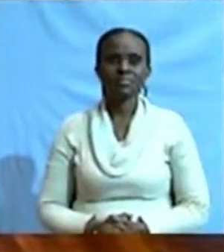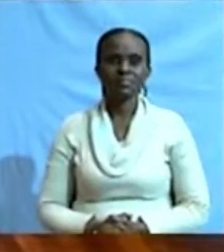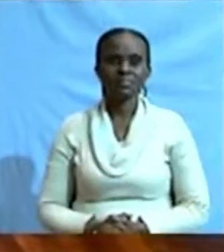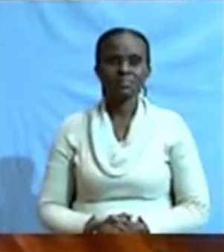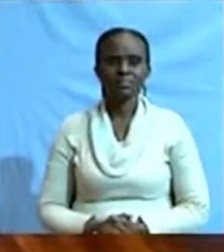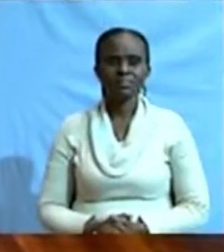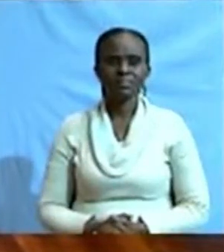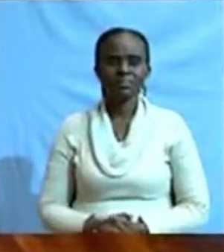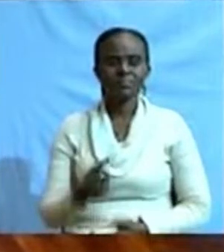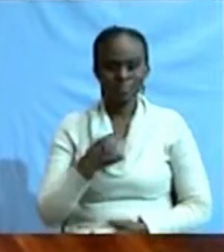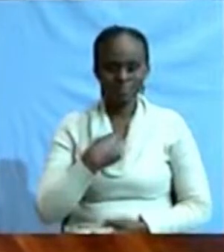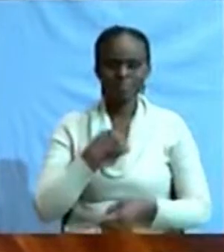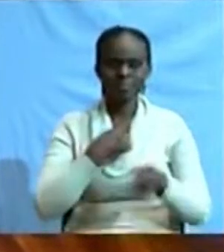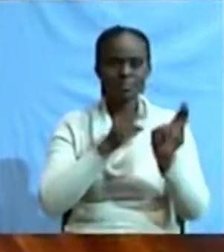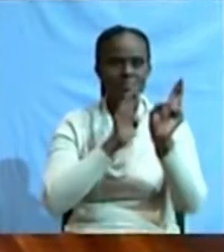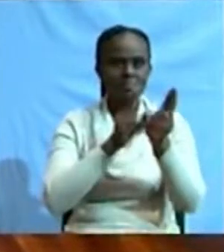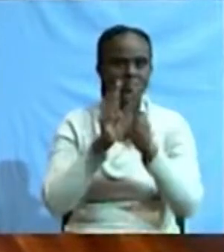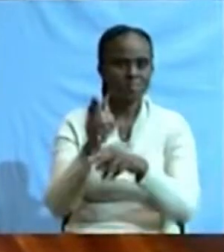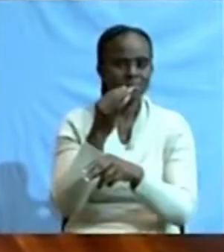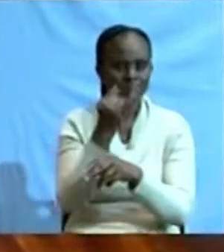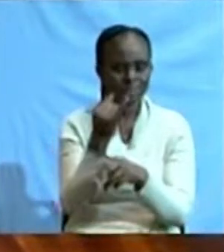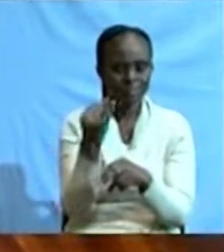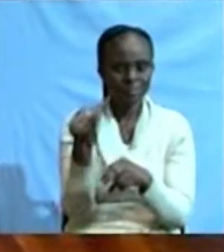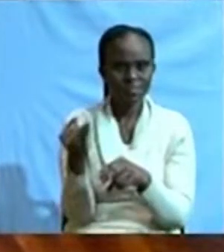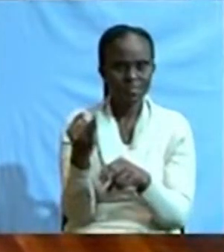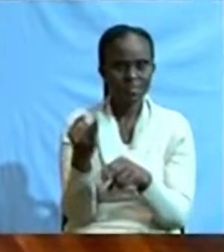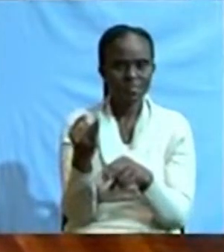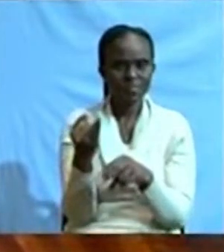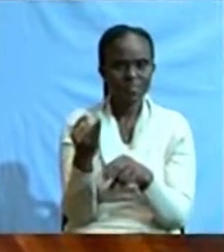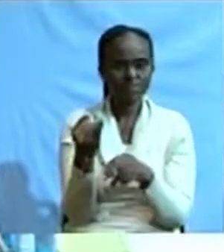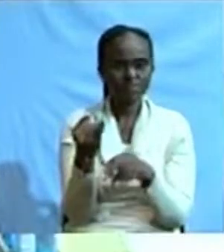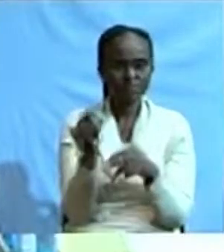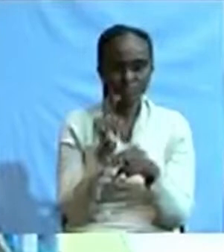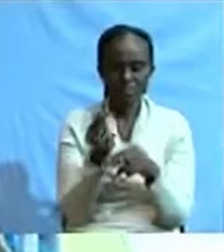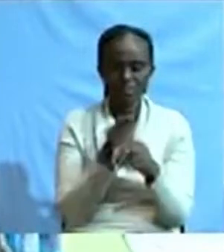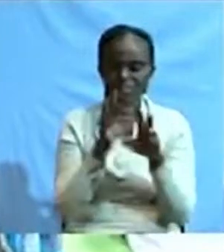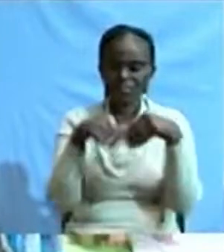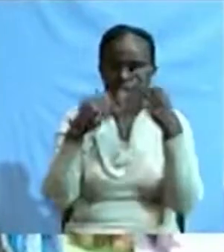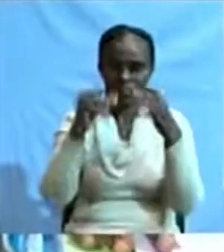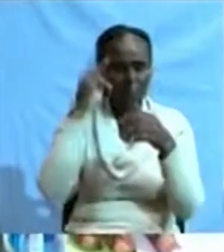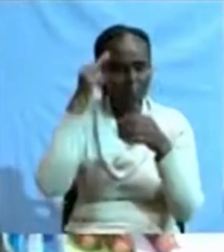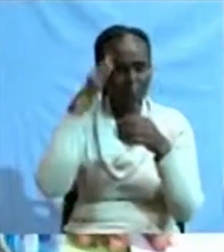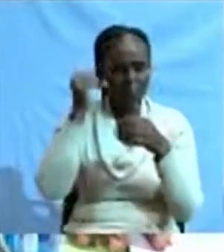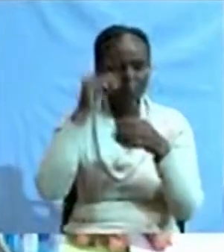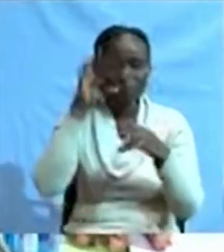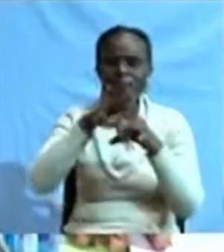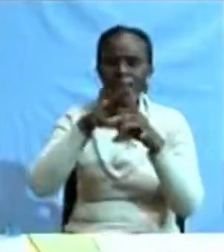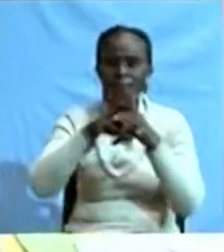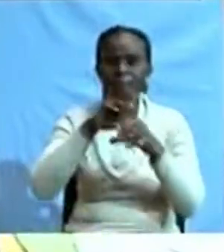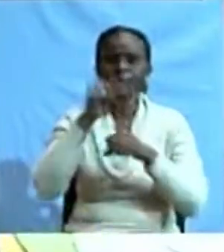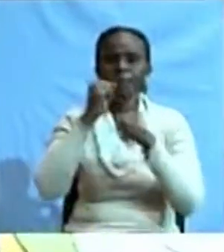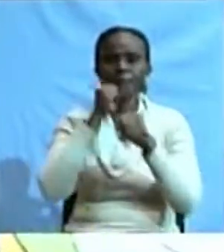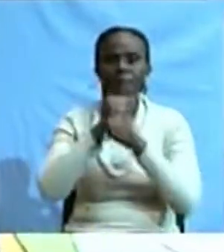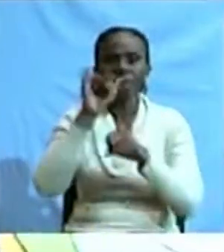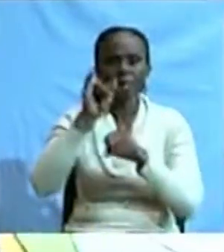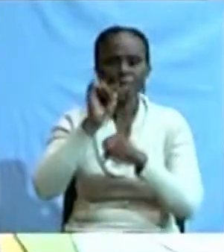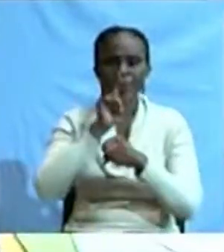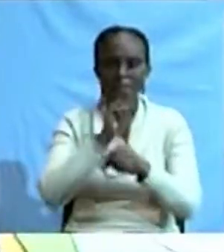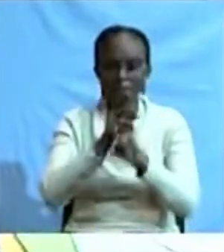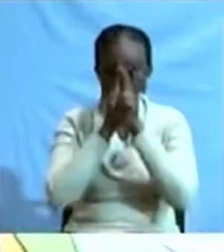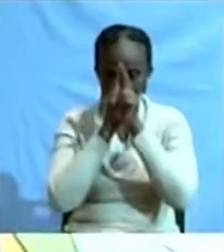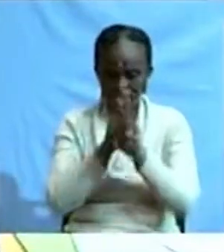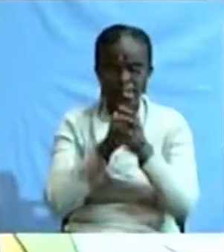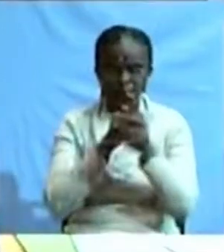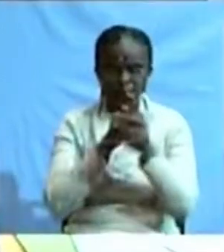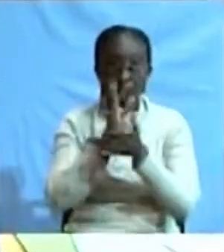Maybe let me respond to the issue of us giving a reason of election year. Yes, the Honorable is right. It's